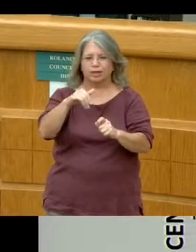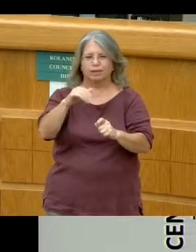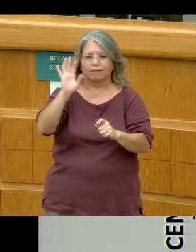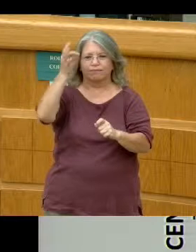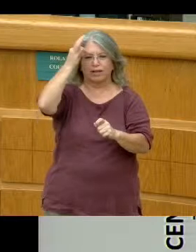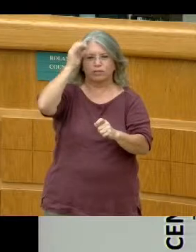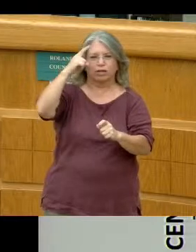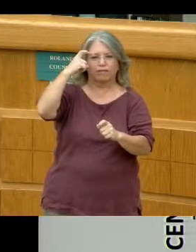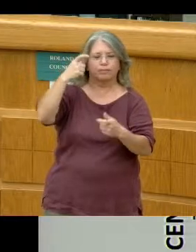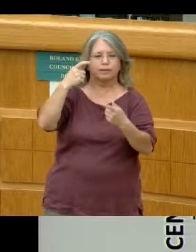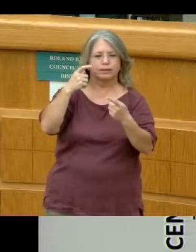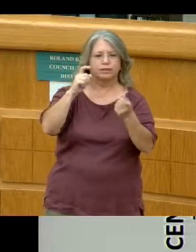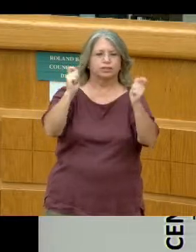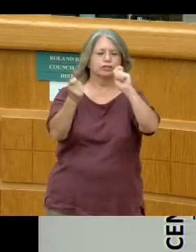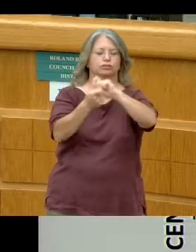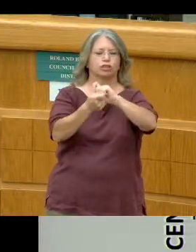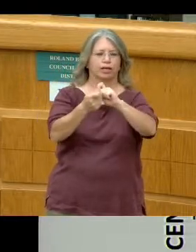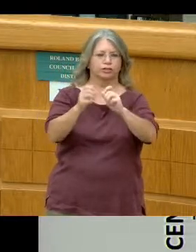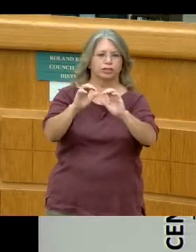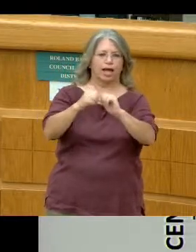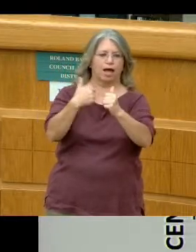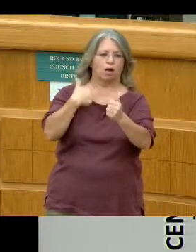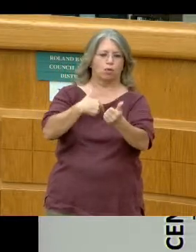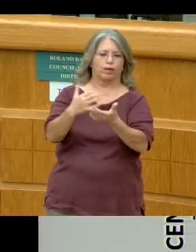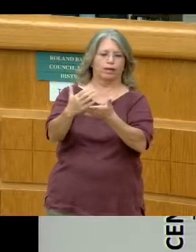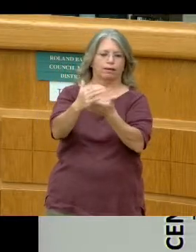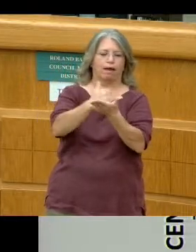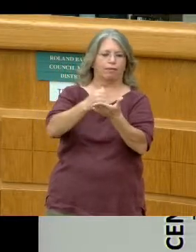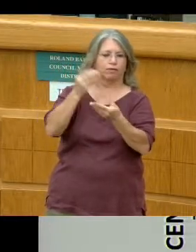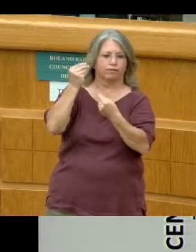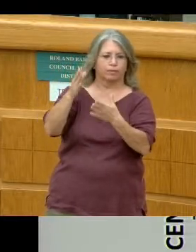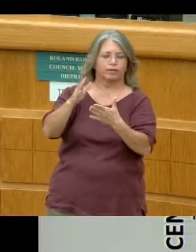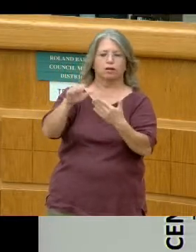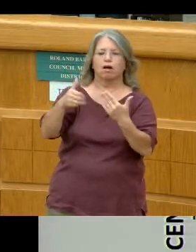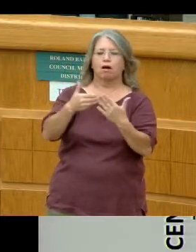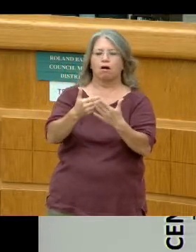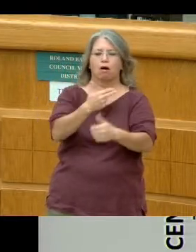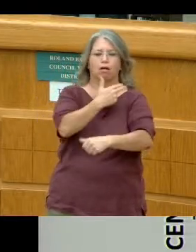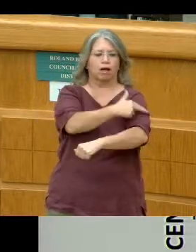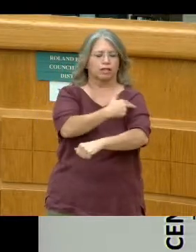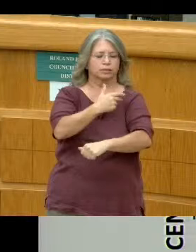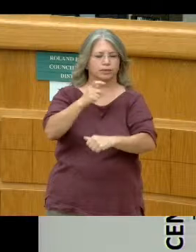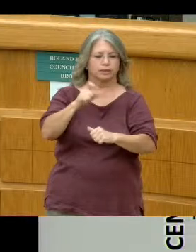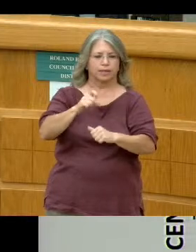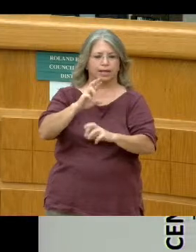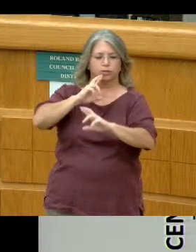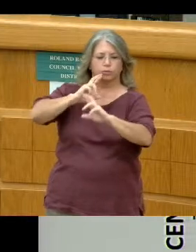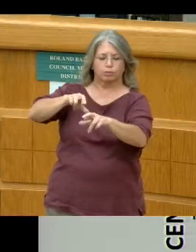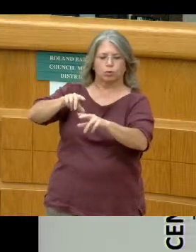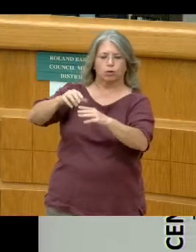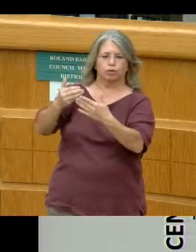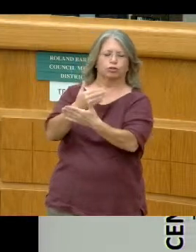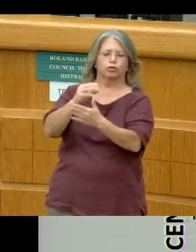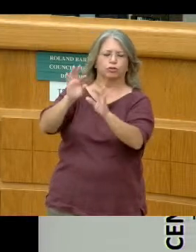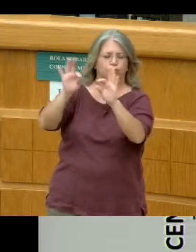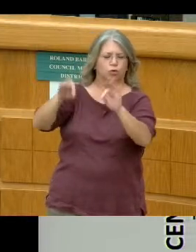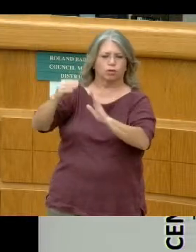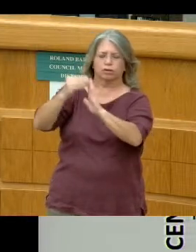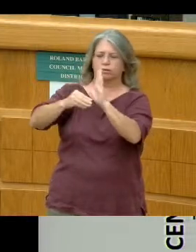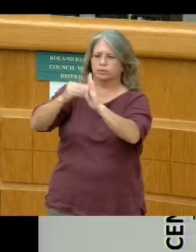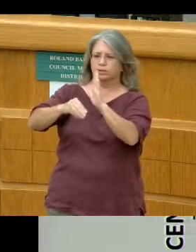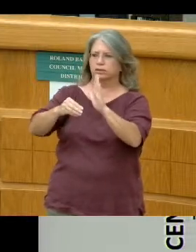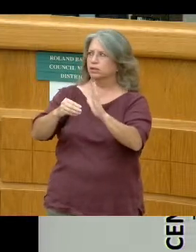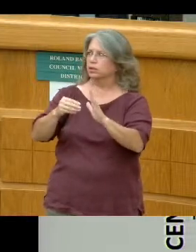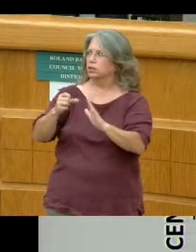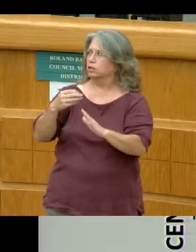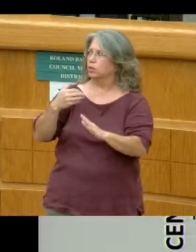hospitalization data was collected, and all the hospitals had to start filling in new forms, and it was confusing. And we have this kind of barber